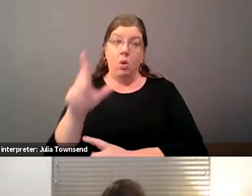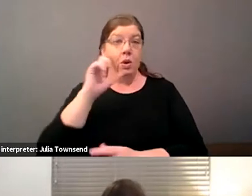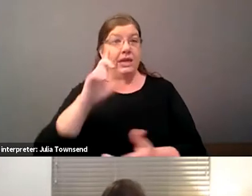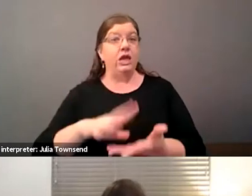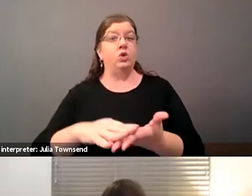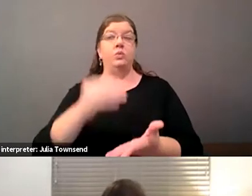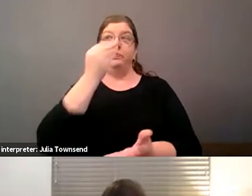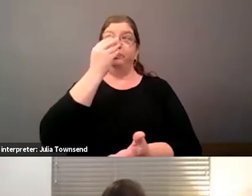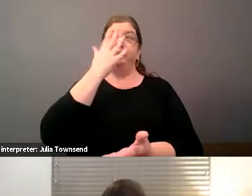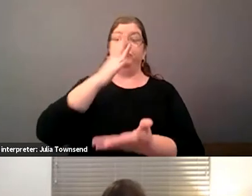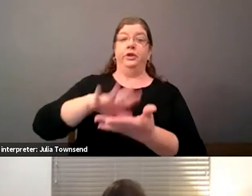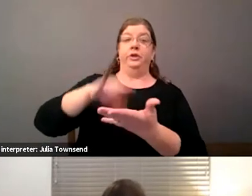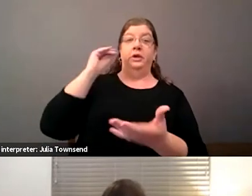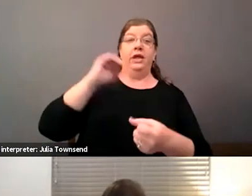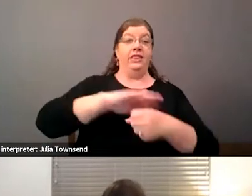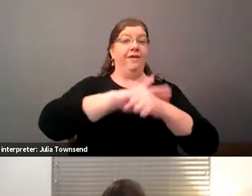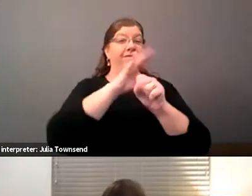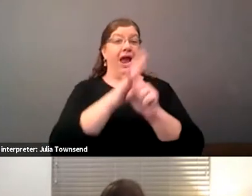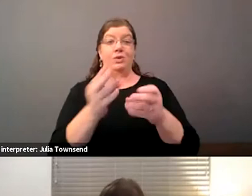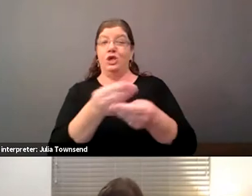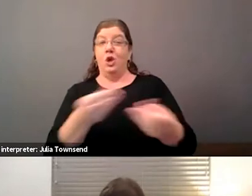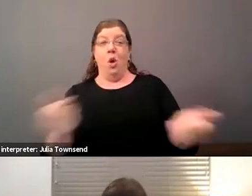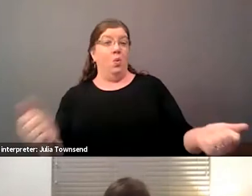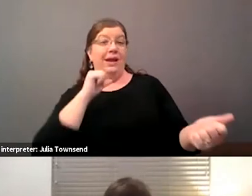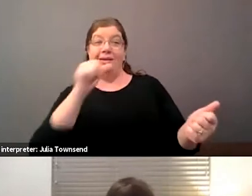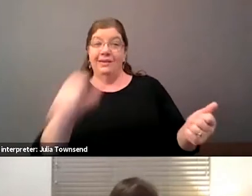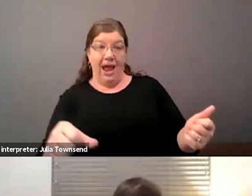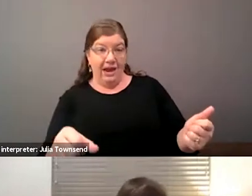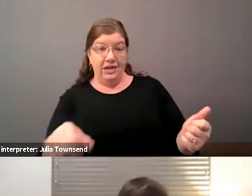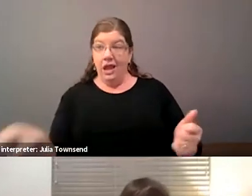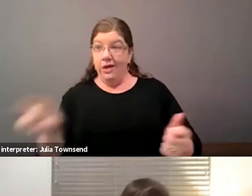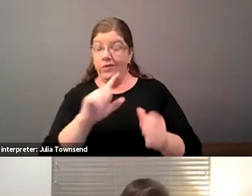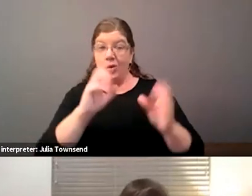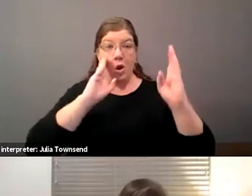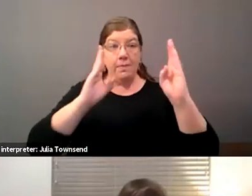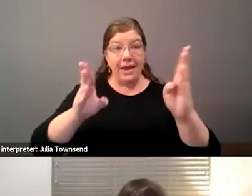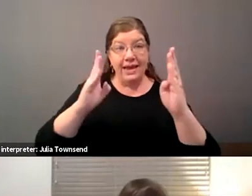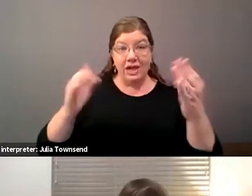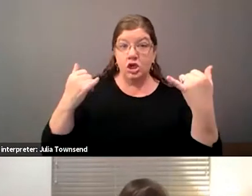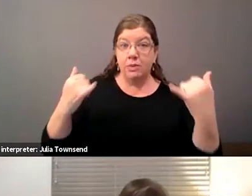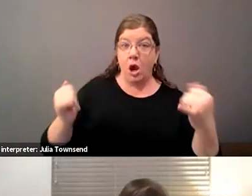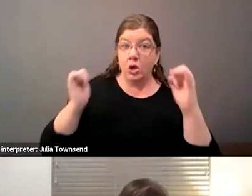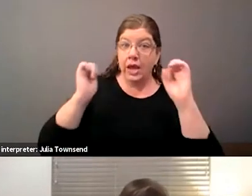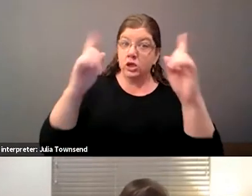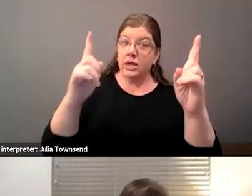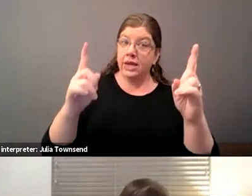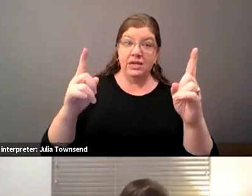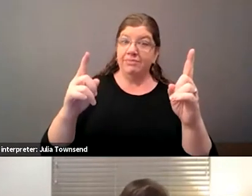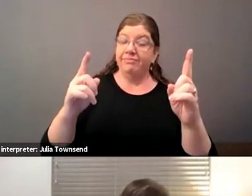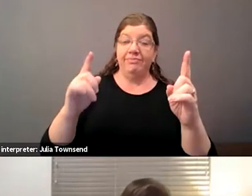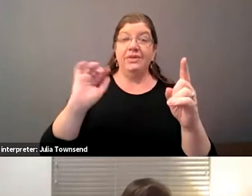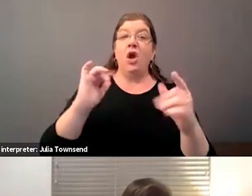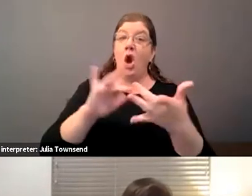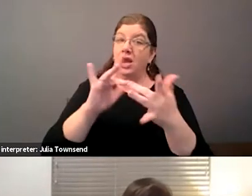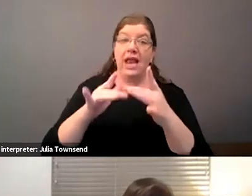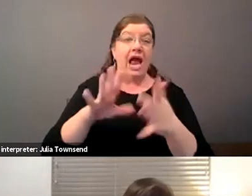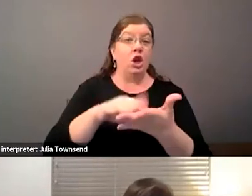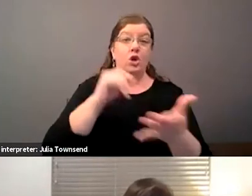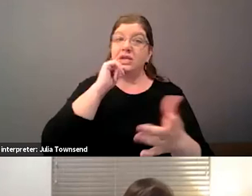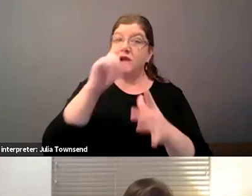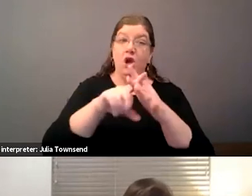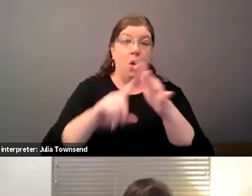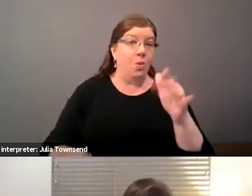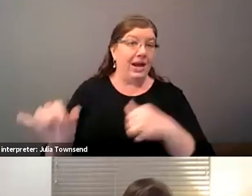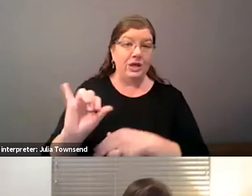from this the virus is not going away and if anyone is paying attention to modern education neither is online learning